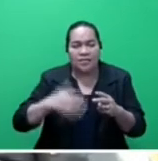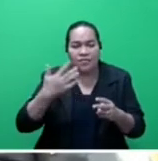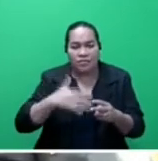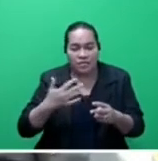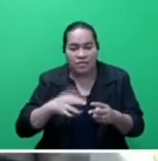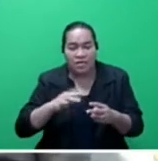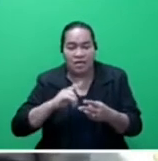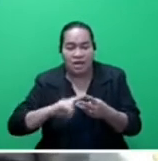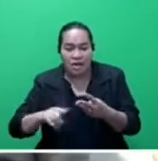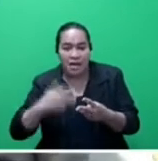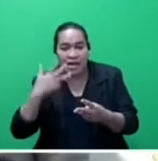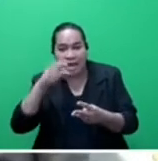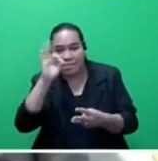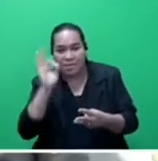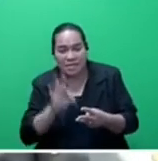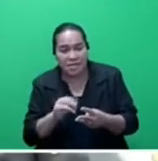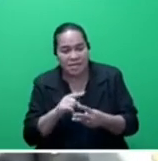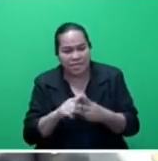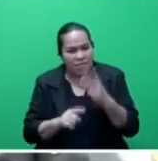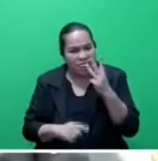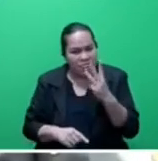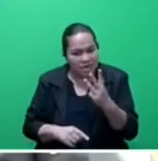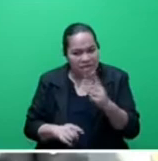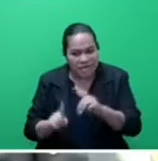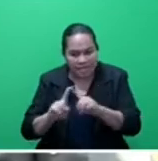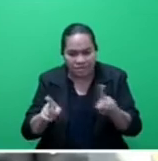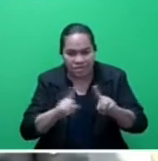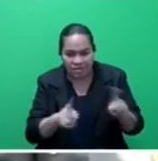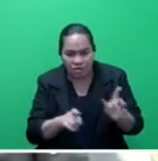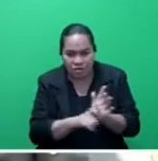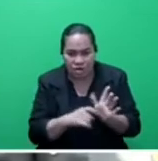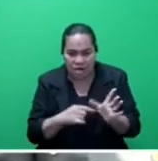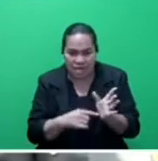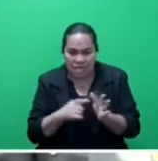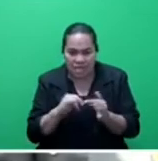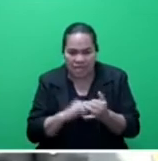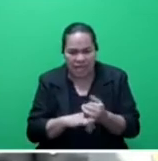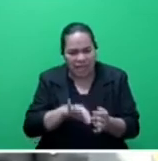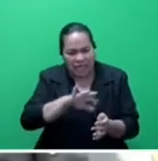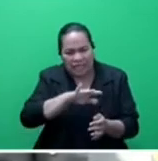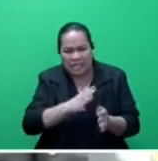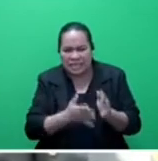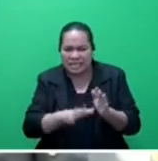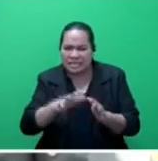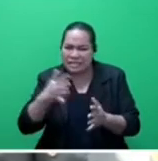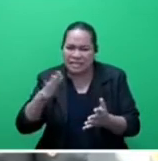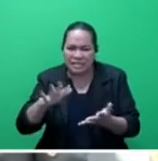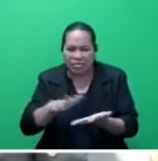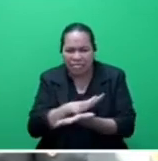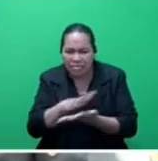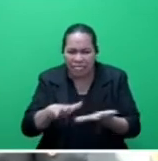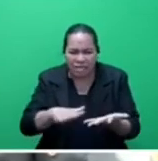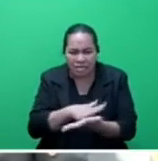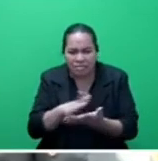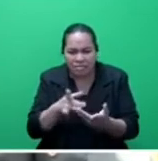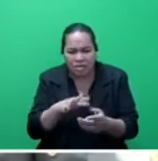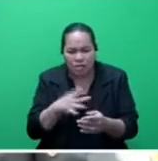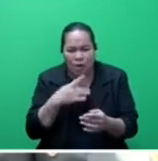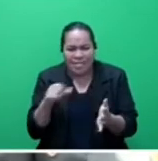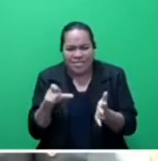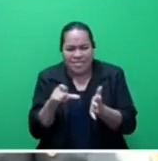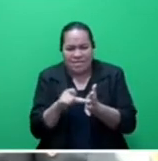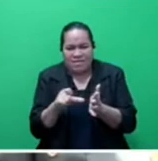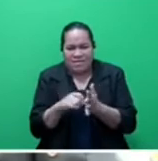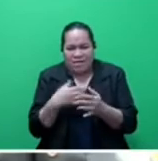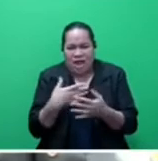services. These 3 rates, Honorable Speaker, bring about inconsistencies and difficulty in application in both